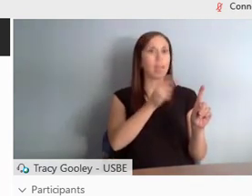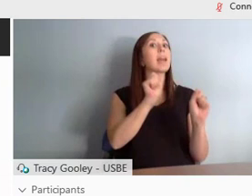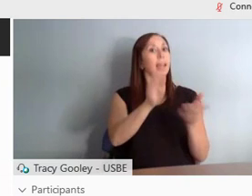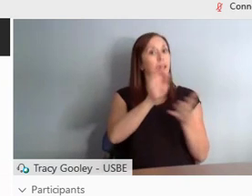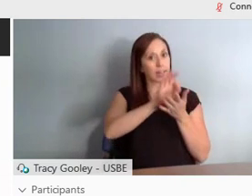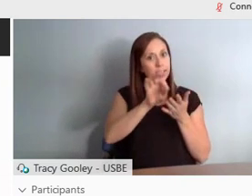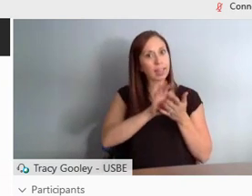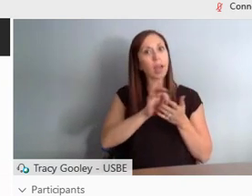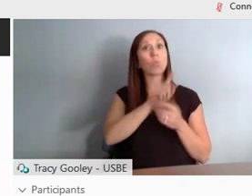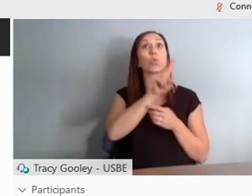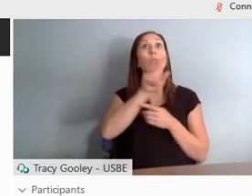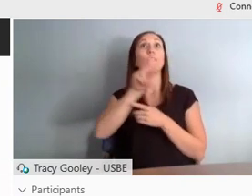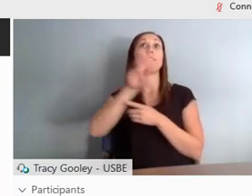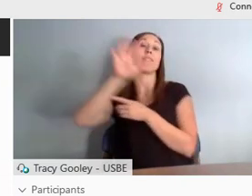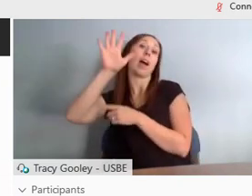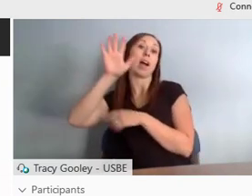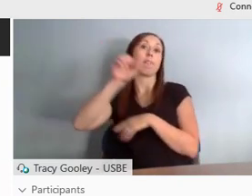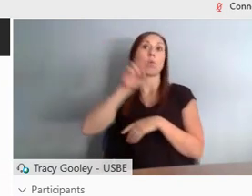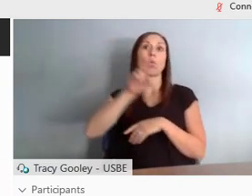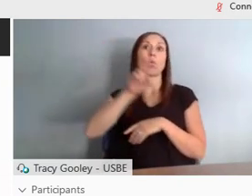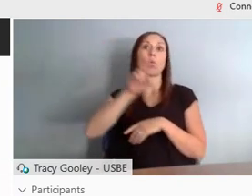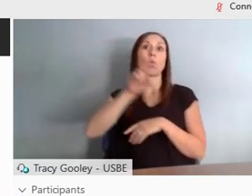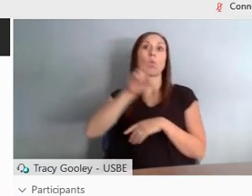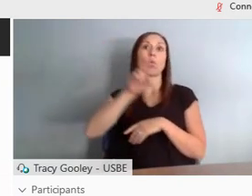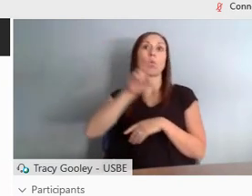counts to 5 or counts to 3,